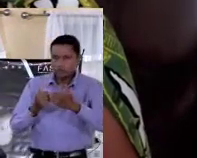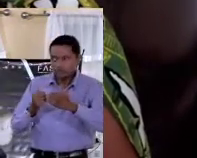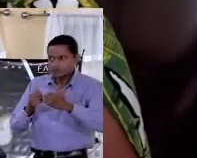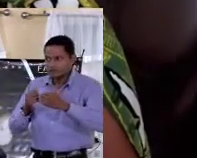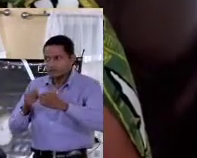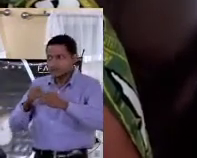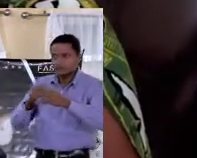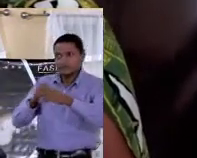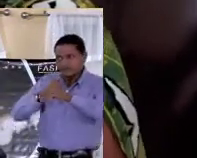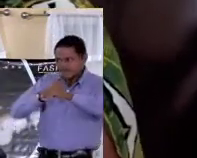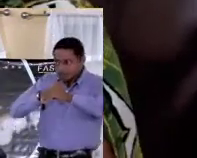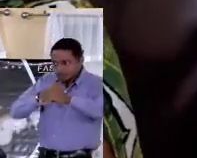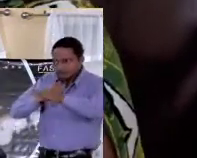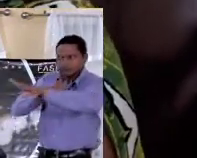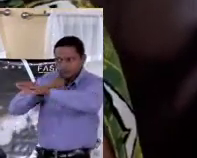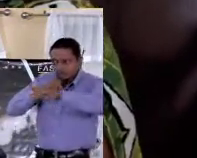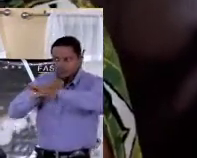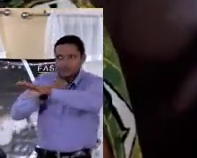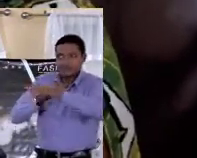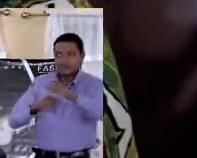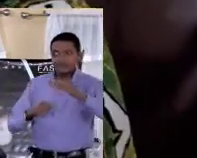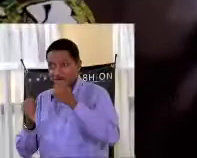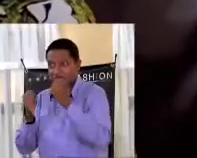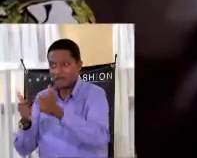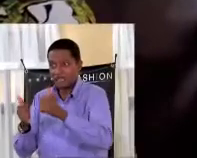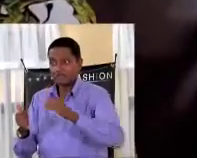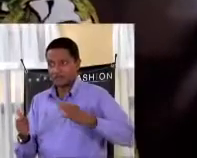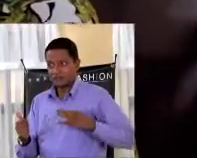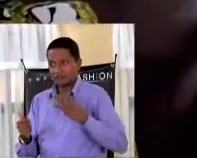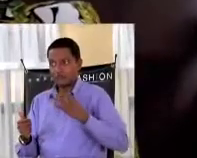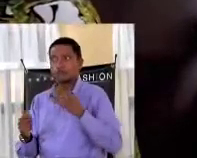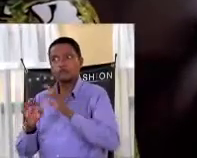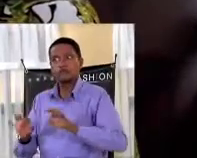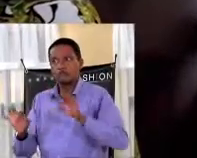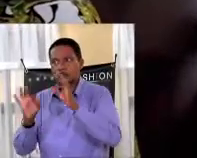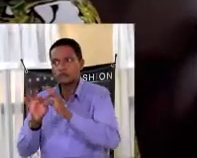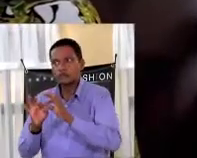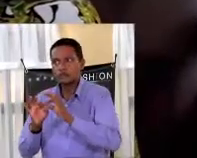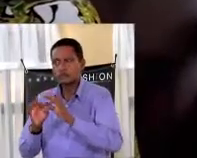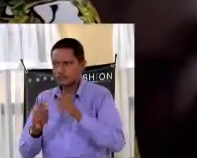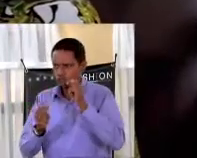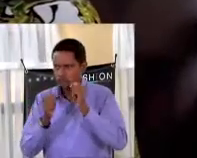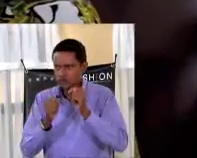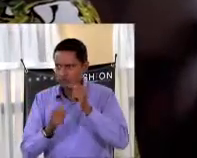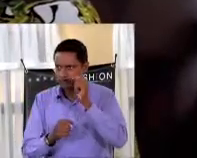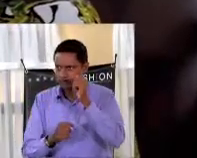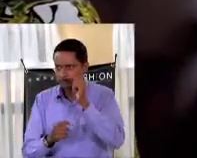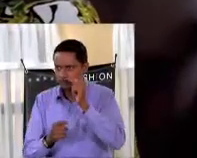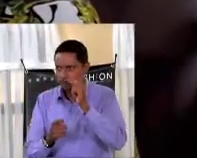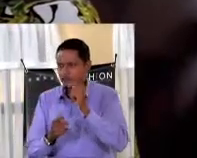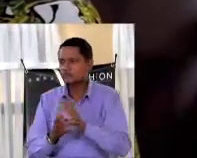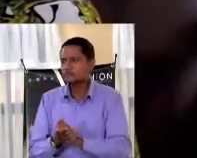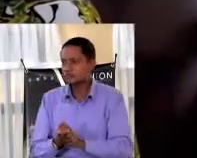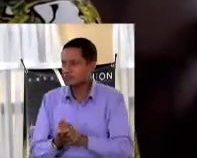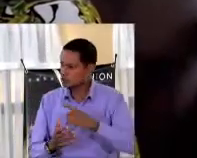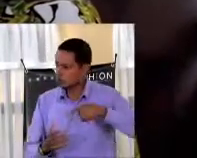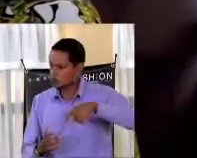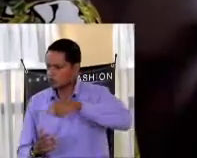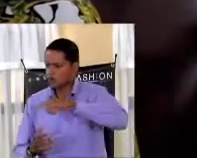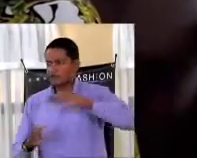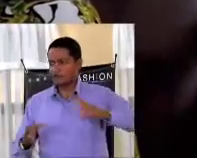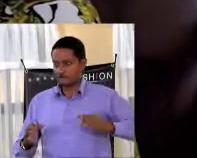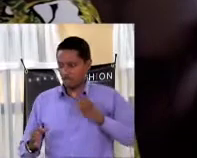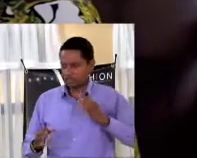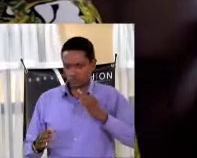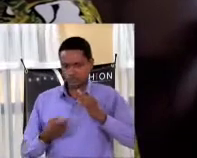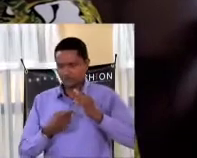also important. So in Trinidad and Tobago and in the Caribbean, we are poised to enter the market in the contemporary price point because our fashion one